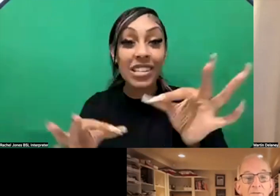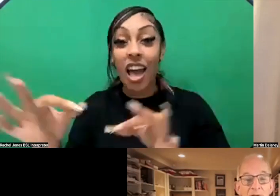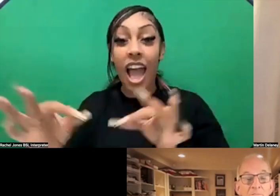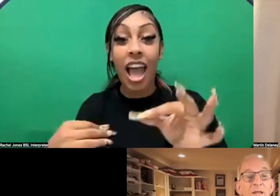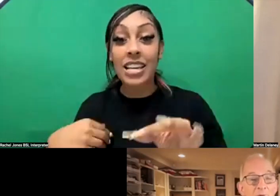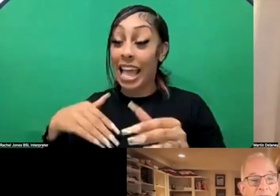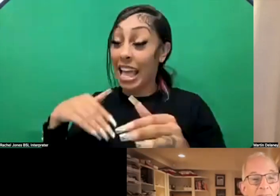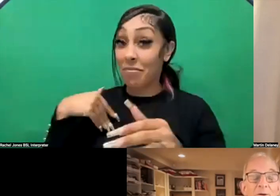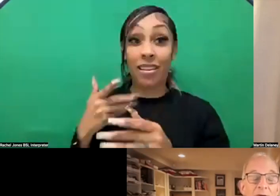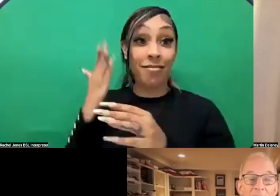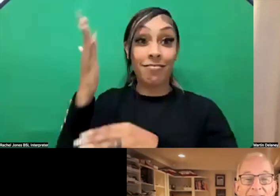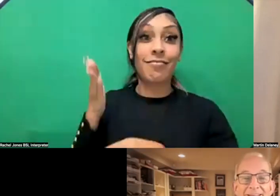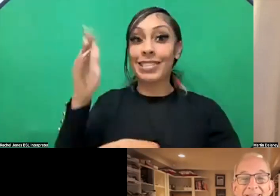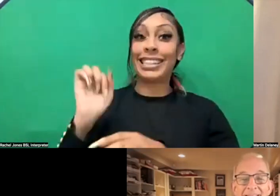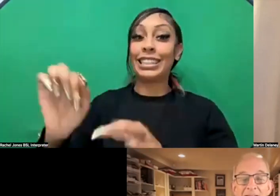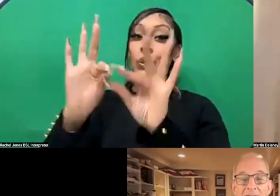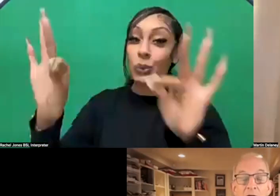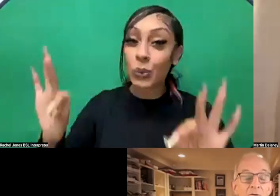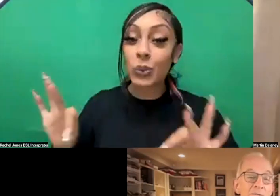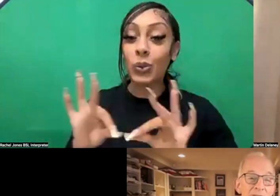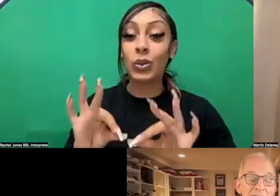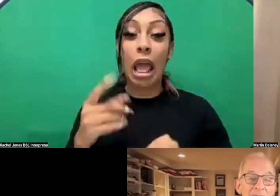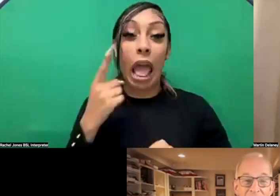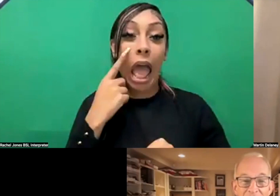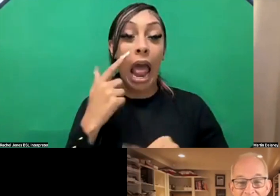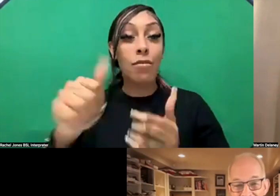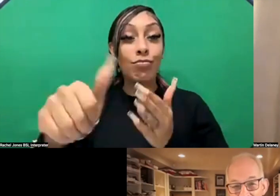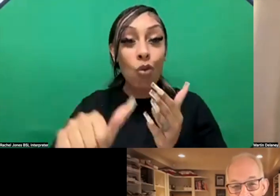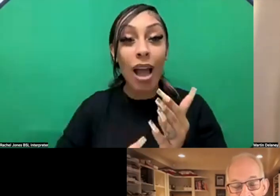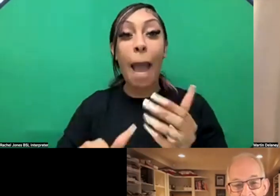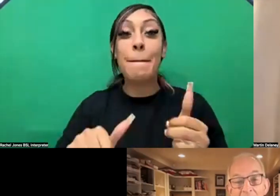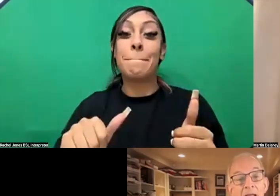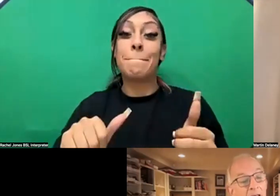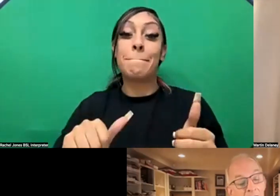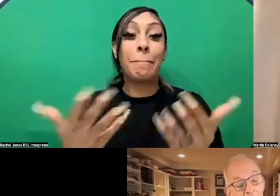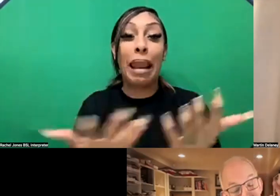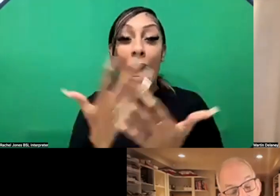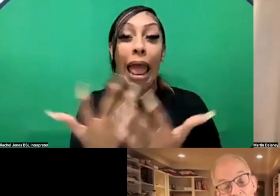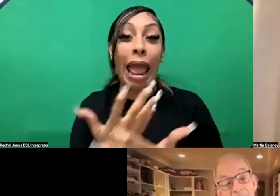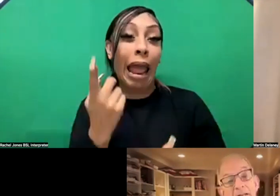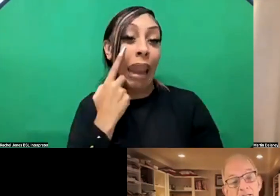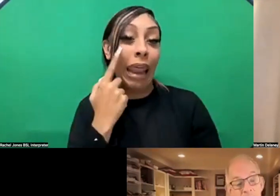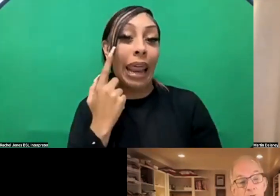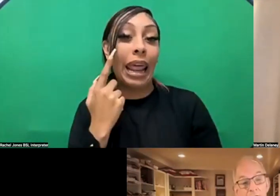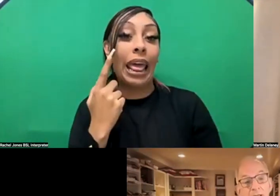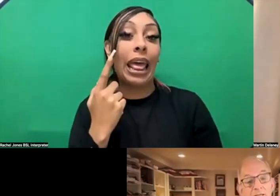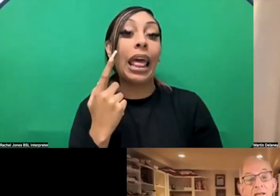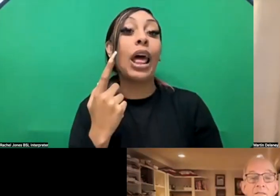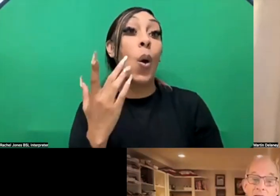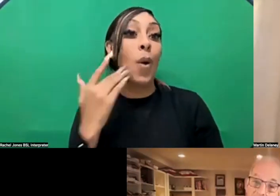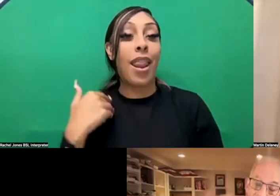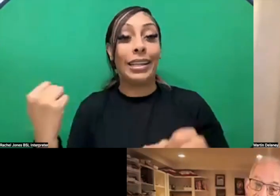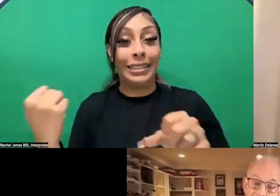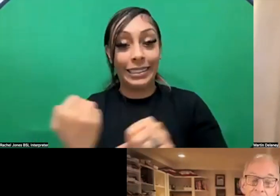his studio playing with it and programming it. So it was a very nice time. And that's when I did some of those things